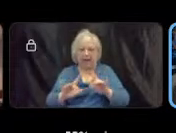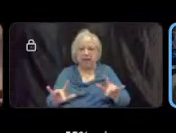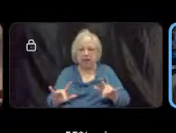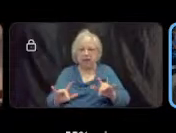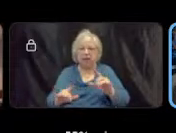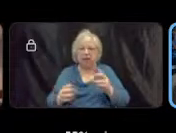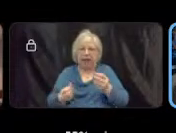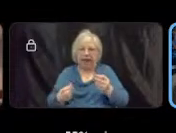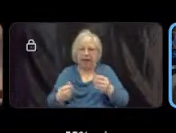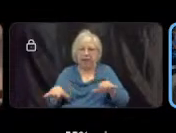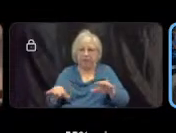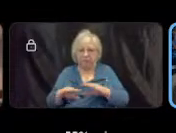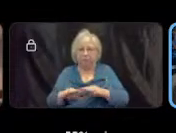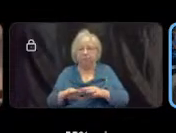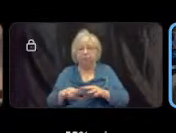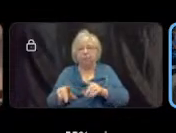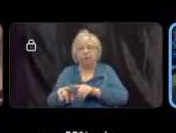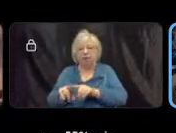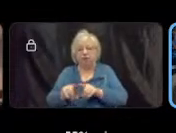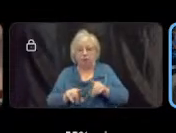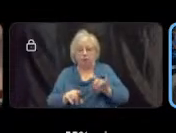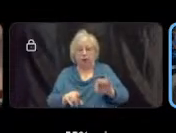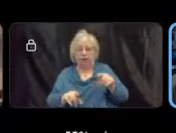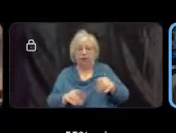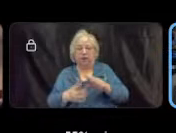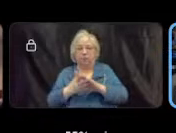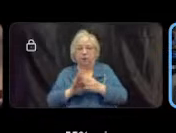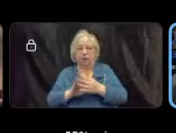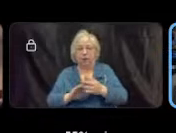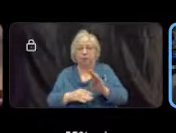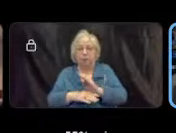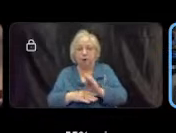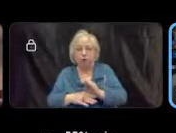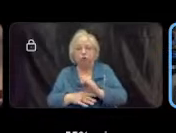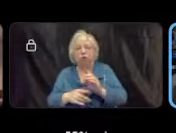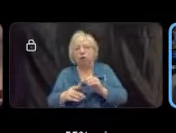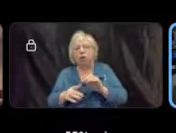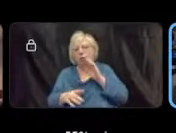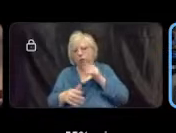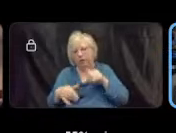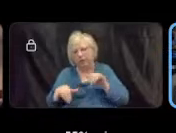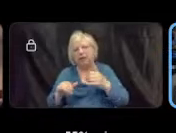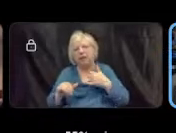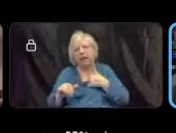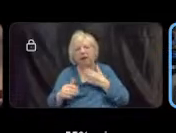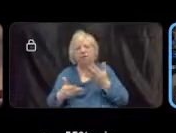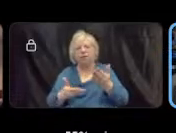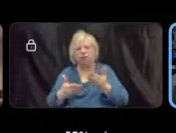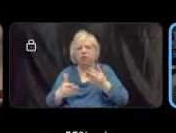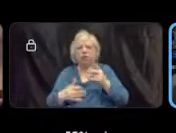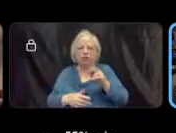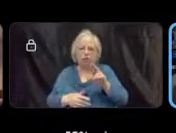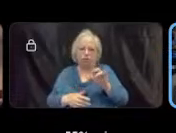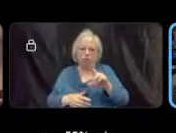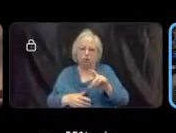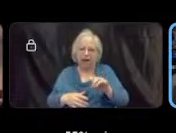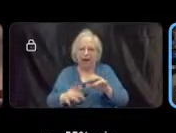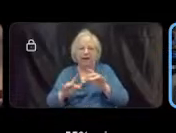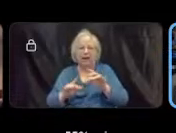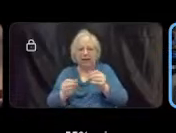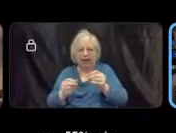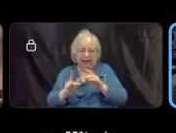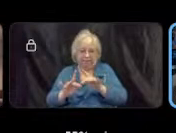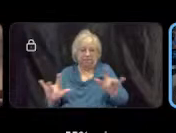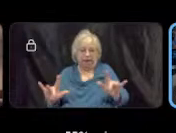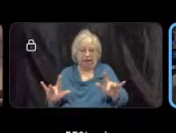also, if this area is changed to commercial, there would still be service trades, vacant land available on the